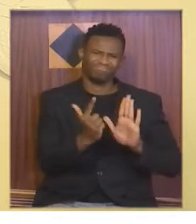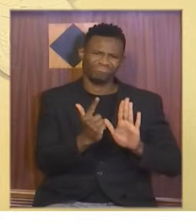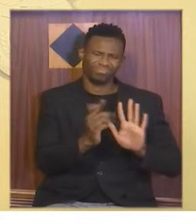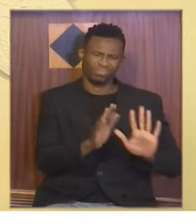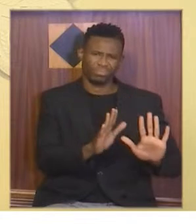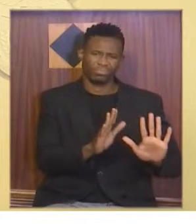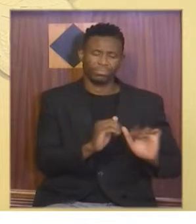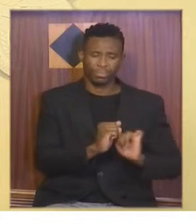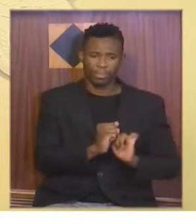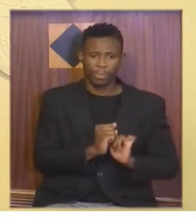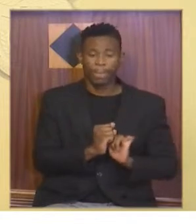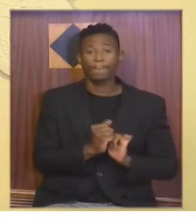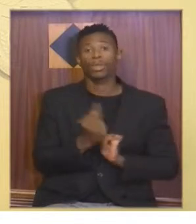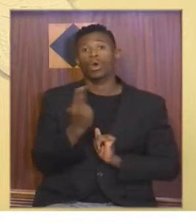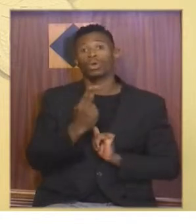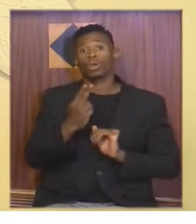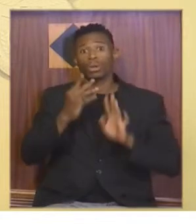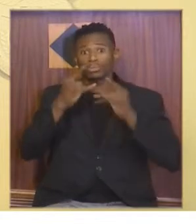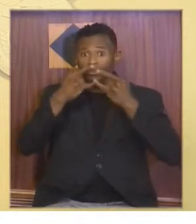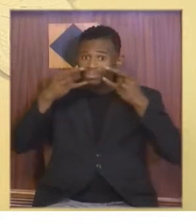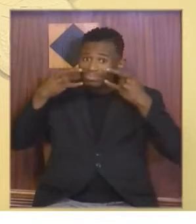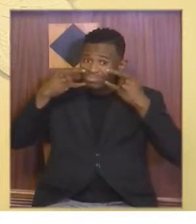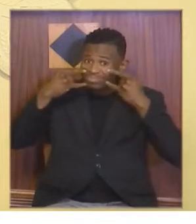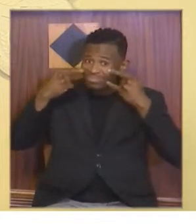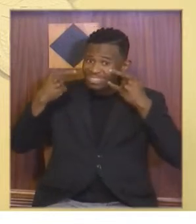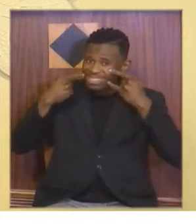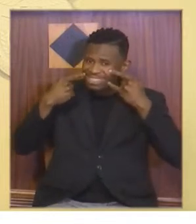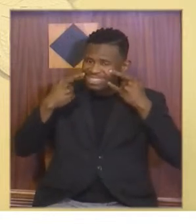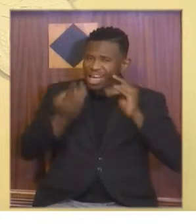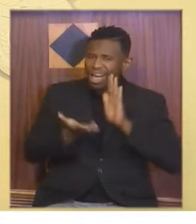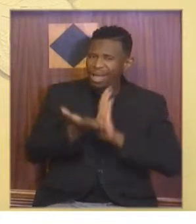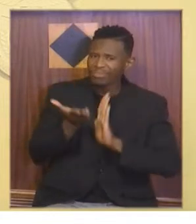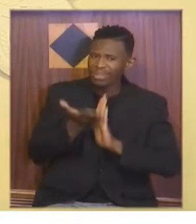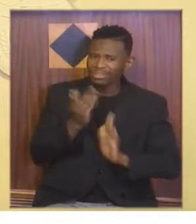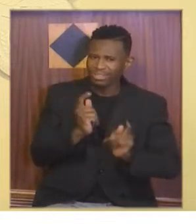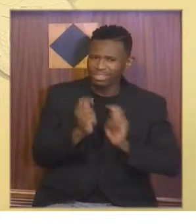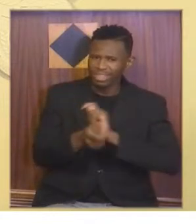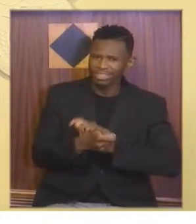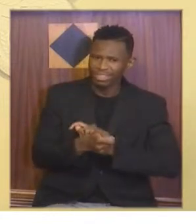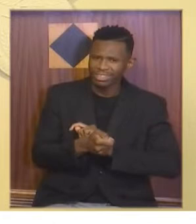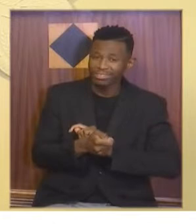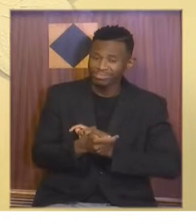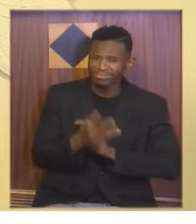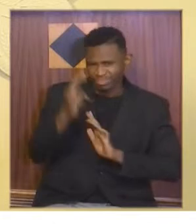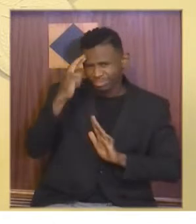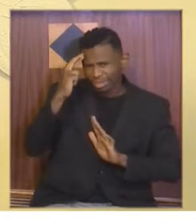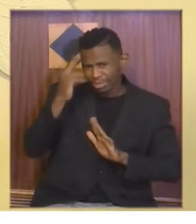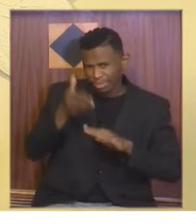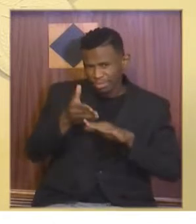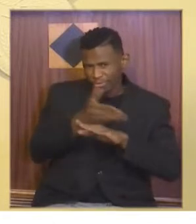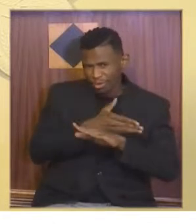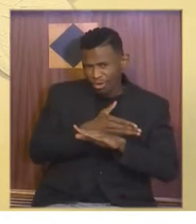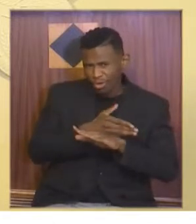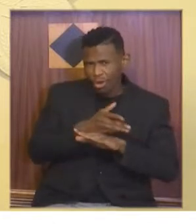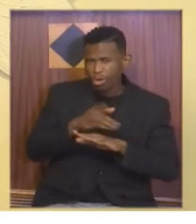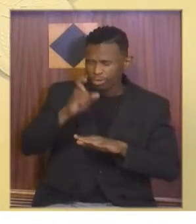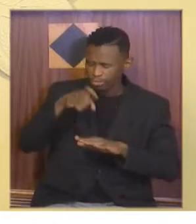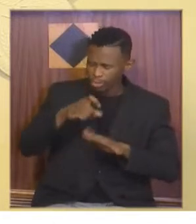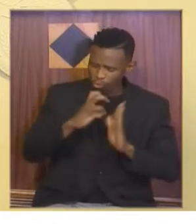to the regulation on the wearing of masks. As before, it is mandatory to wear